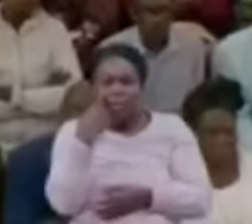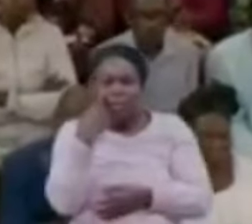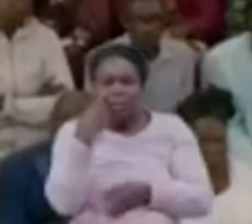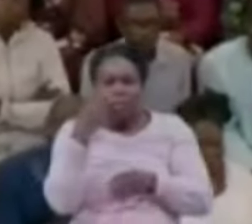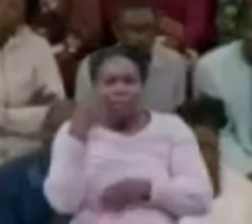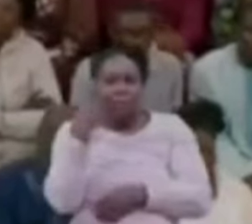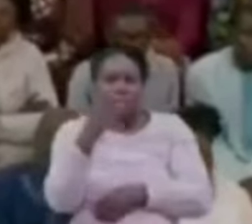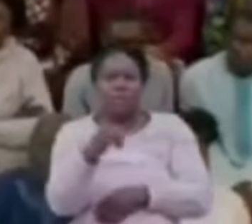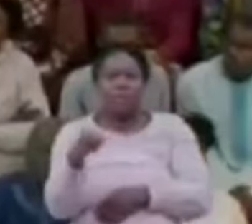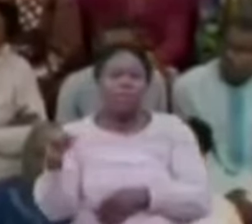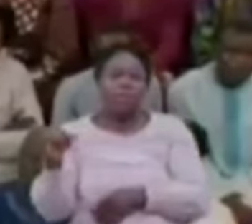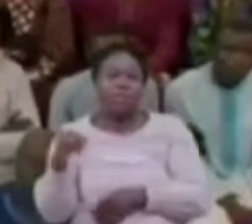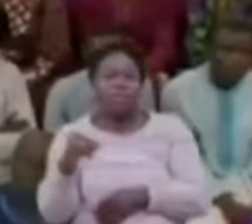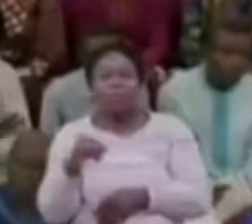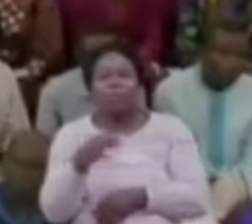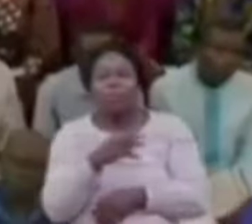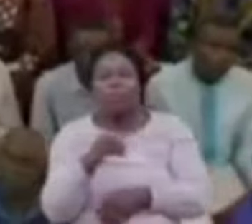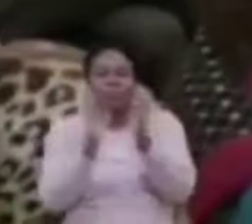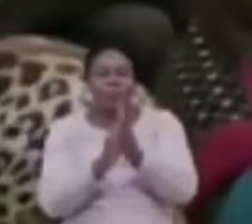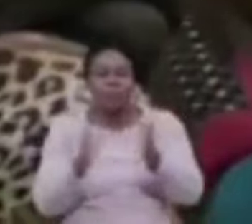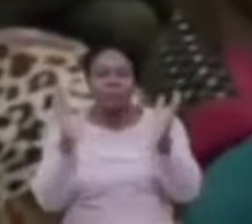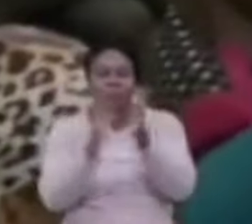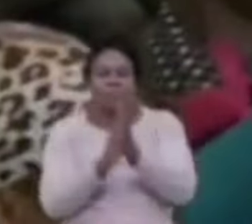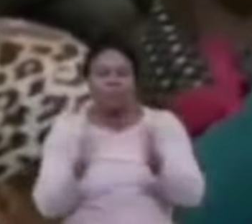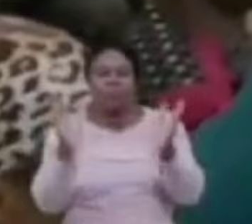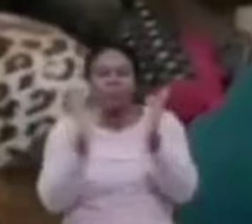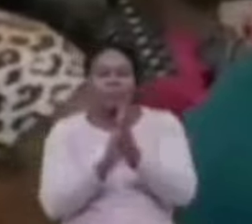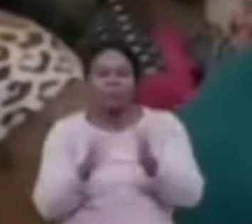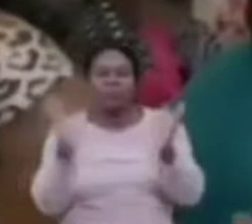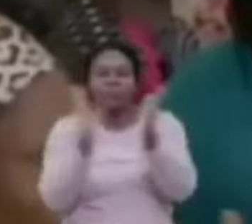the clapping headquarters can do.